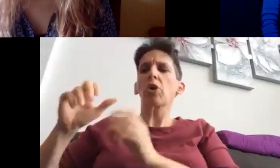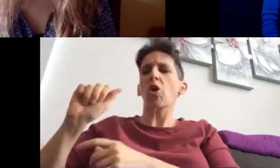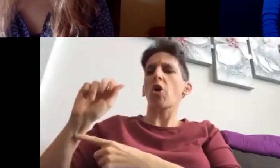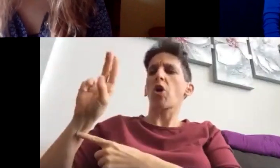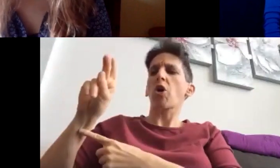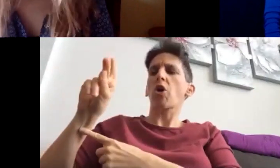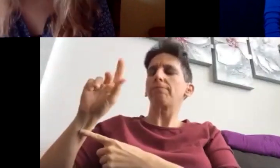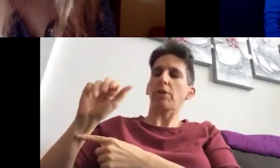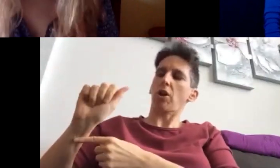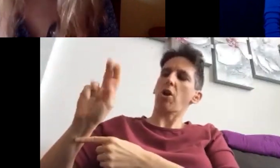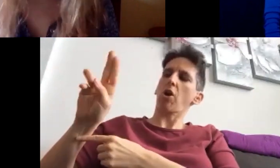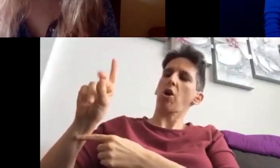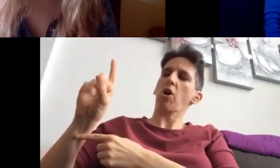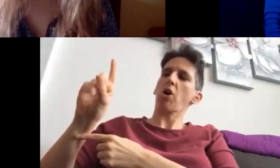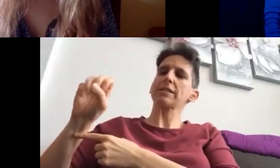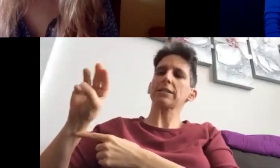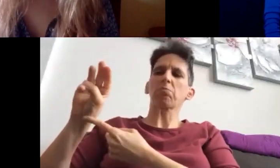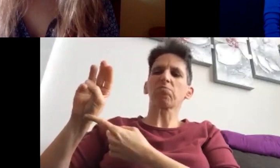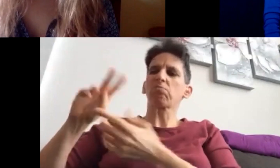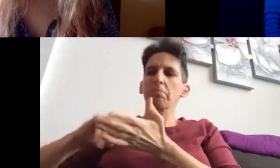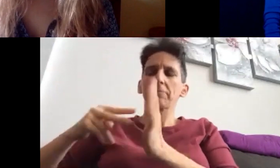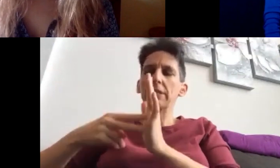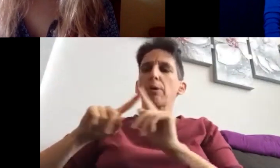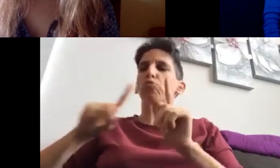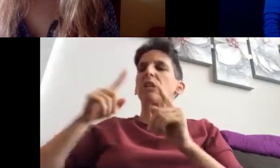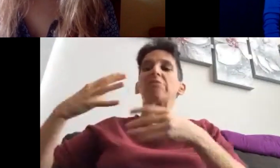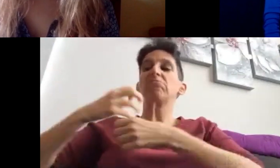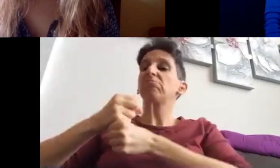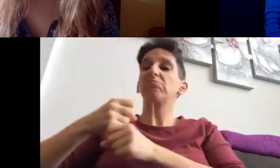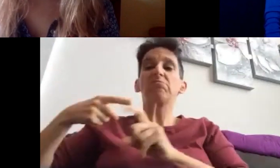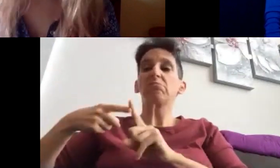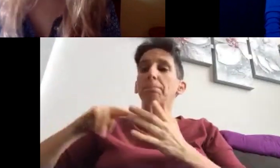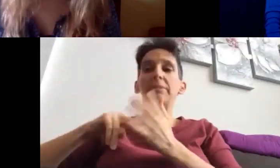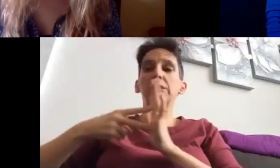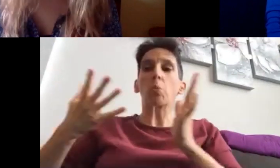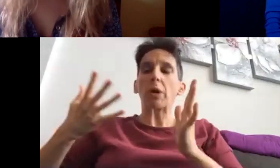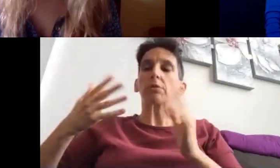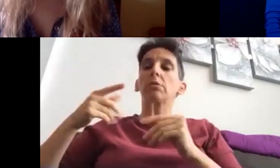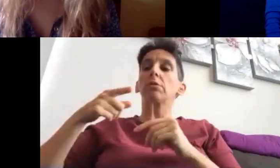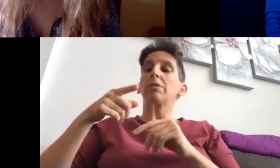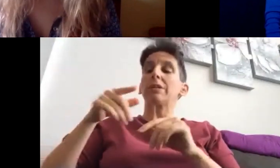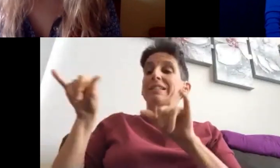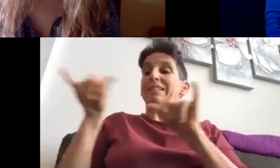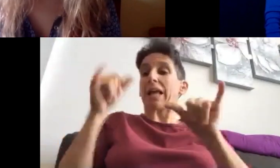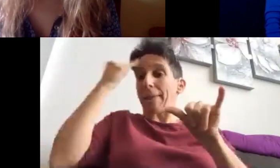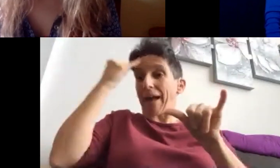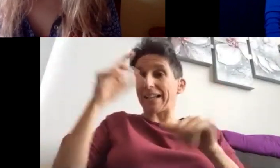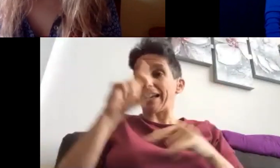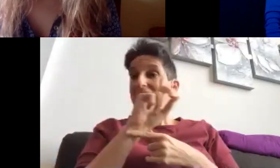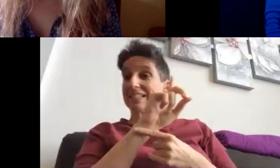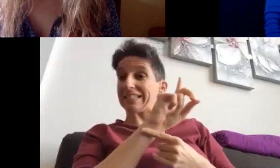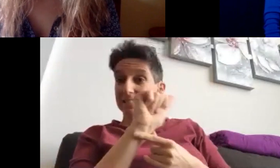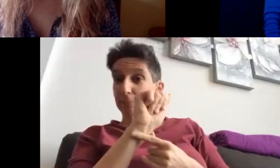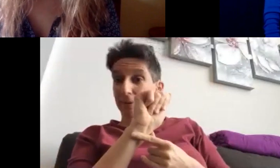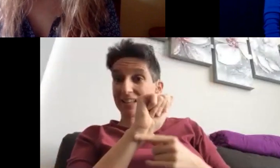you a link later that explains more what autism signifies. But really, in a nutshell, it is